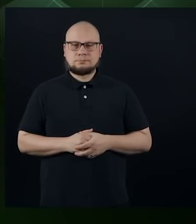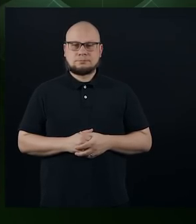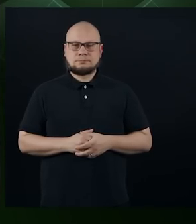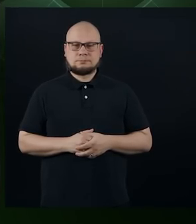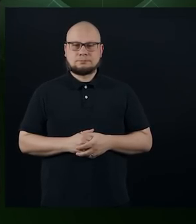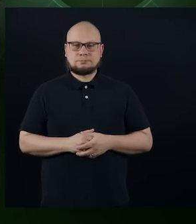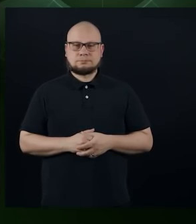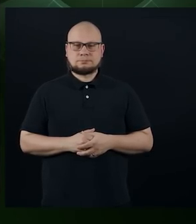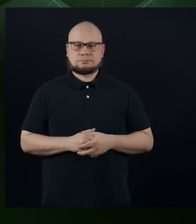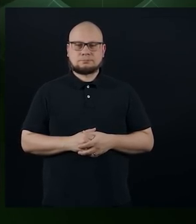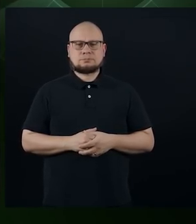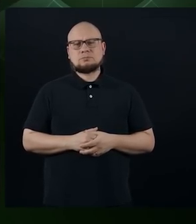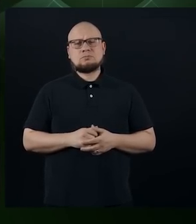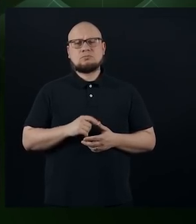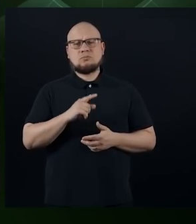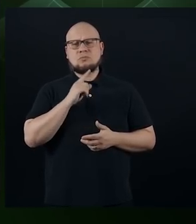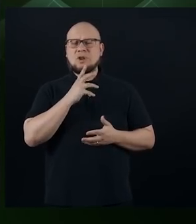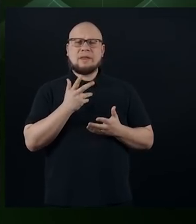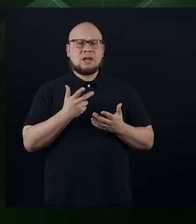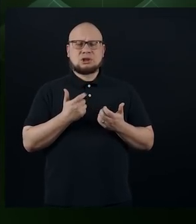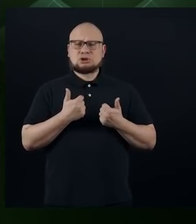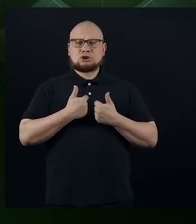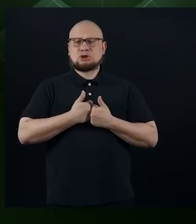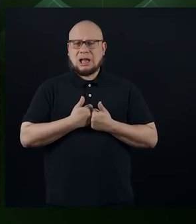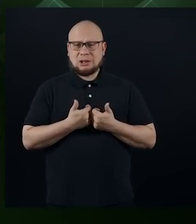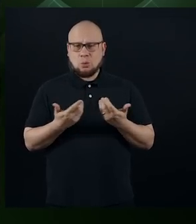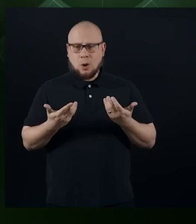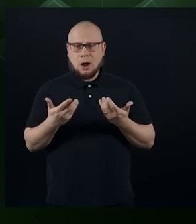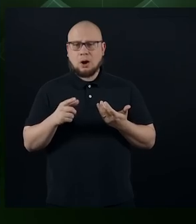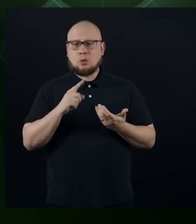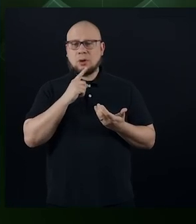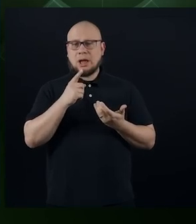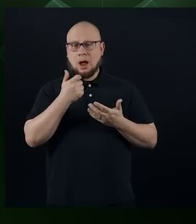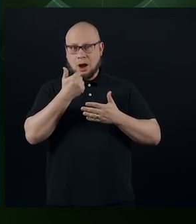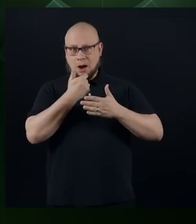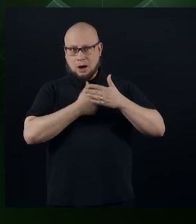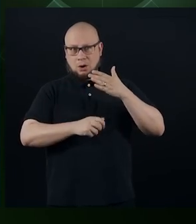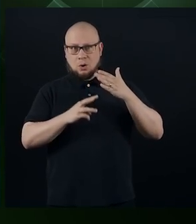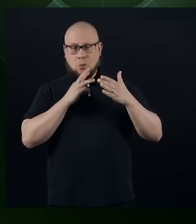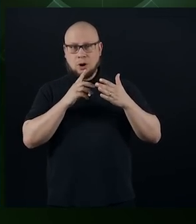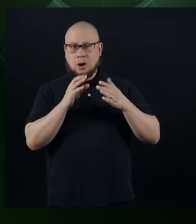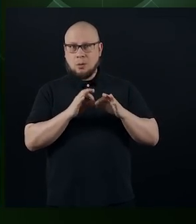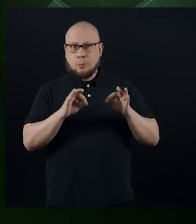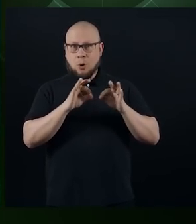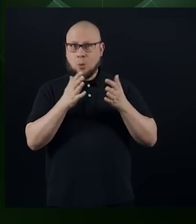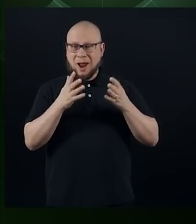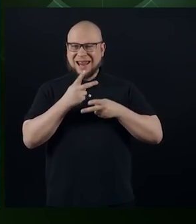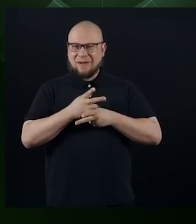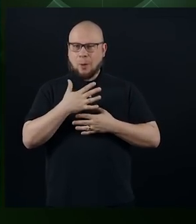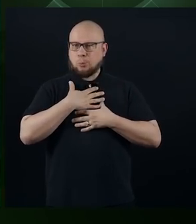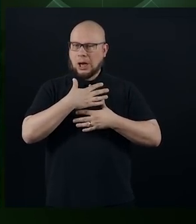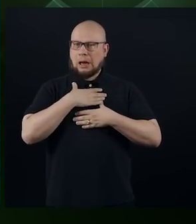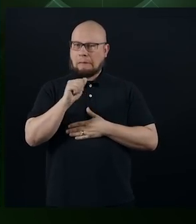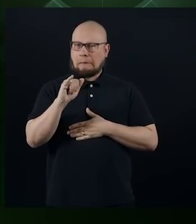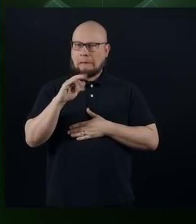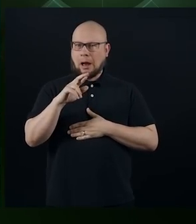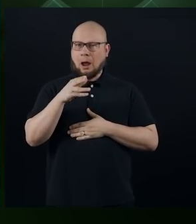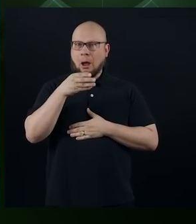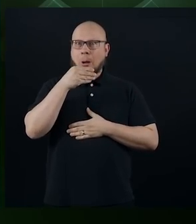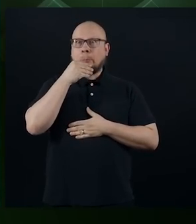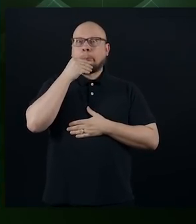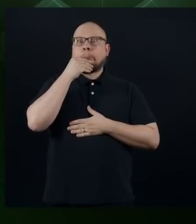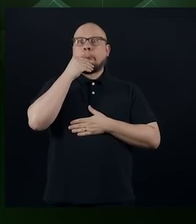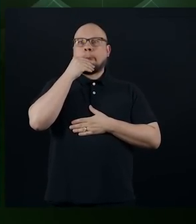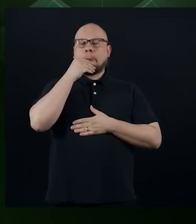One of the challenges to players when they're adventuring underwater is managing their air. And we wanted to deliver a way for players to understand